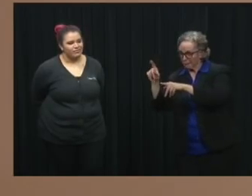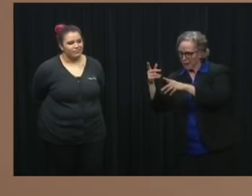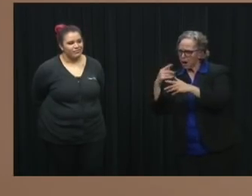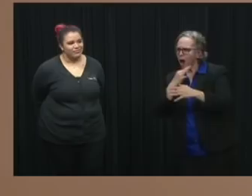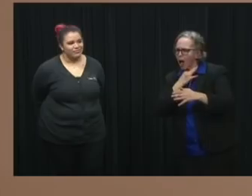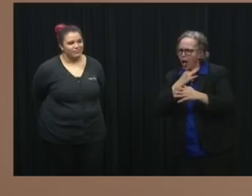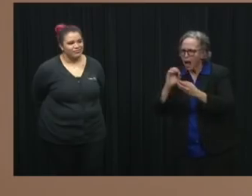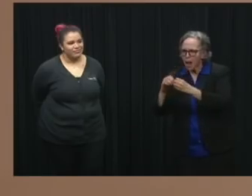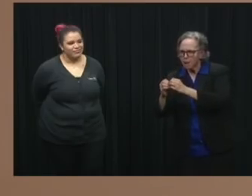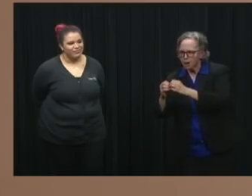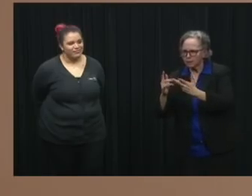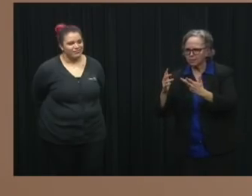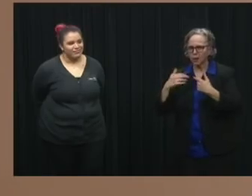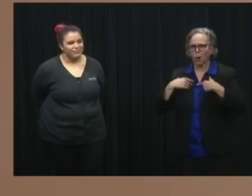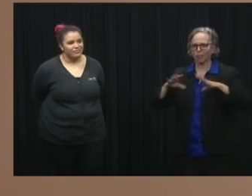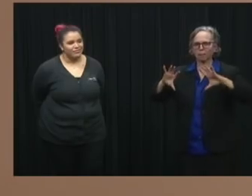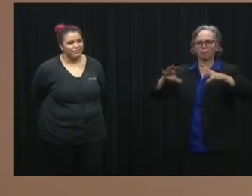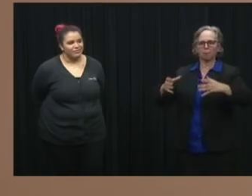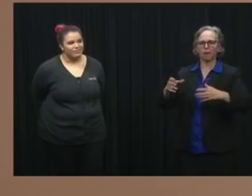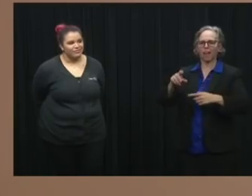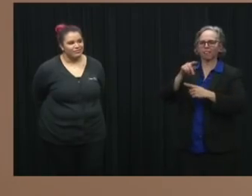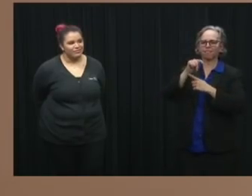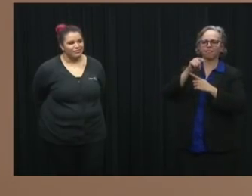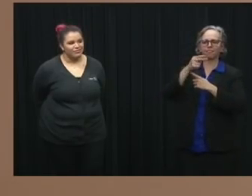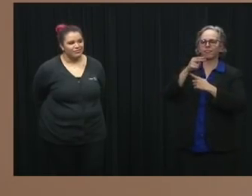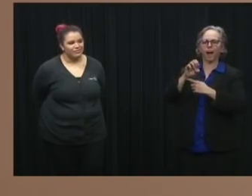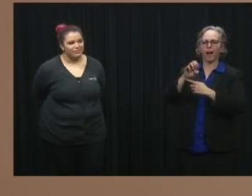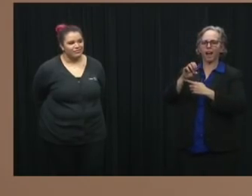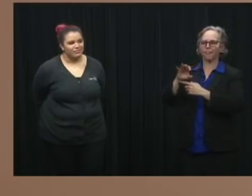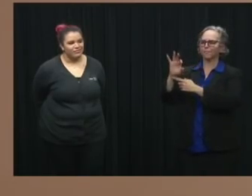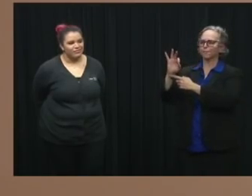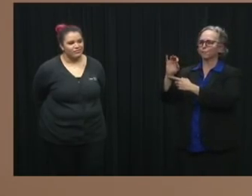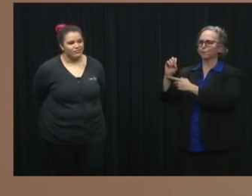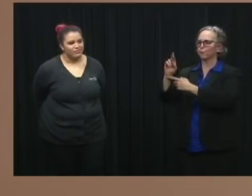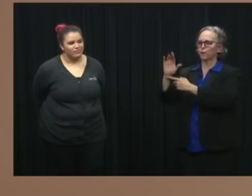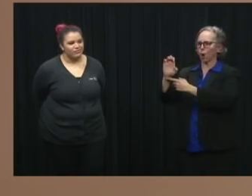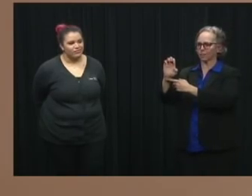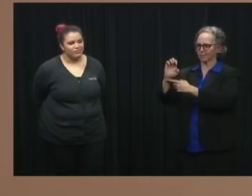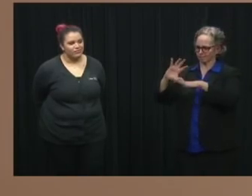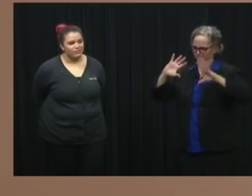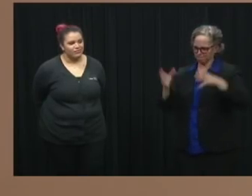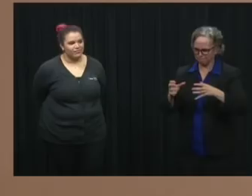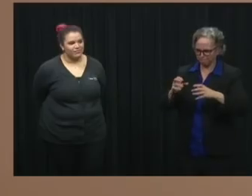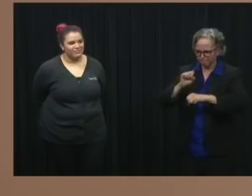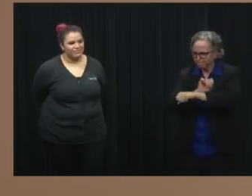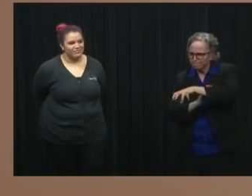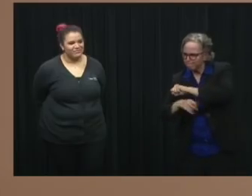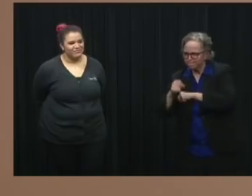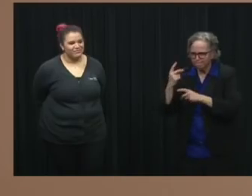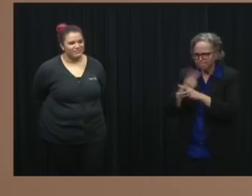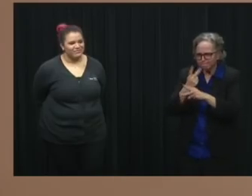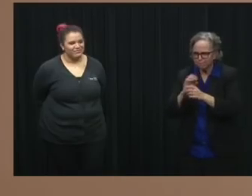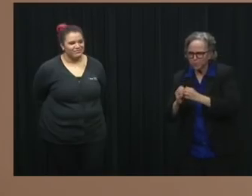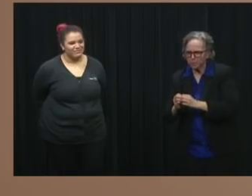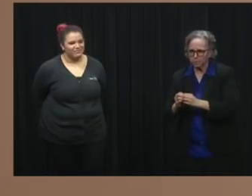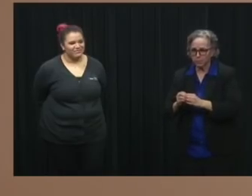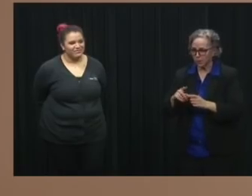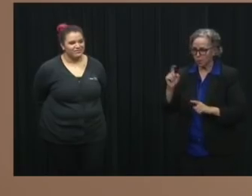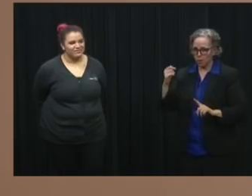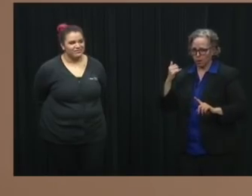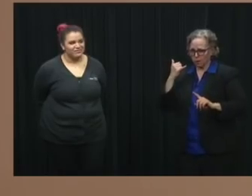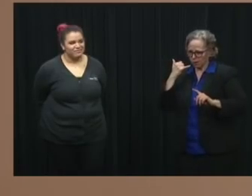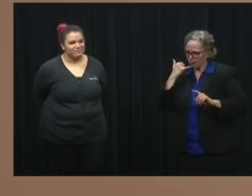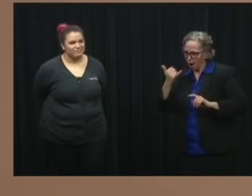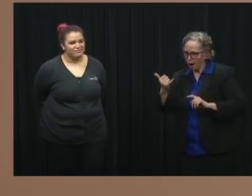the Force because we ended a call once and the modeler said, "May the Force be with you." And being of a certain